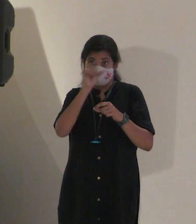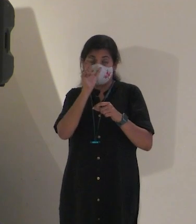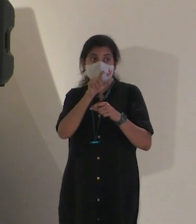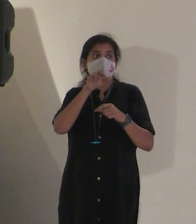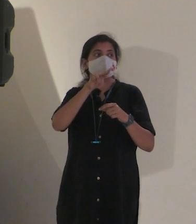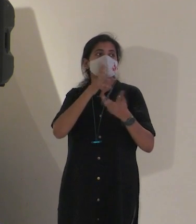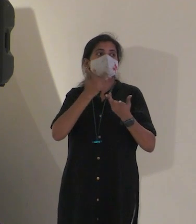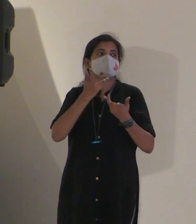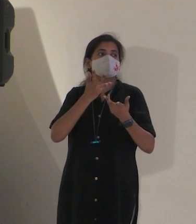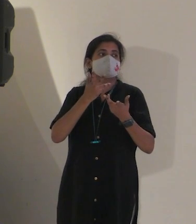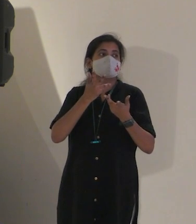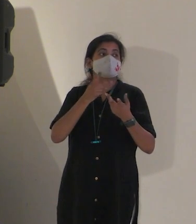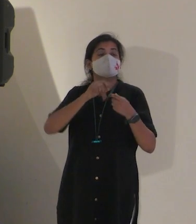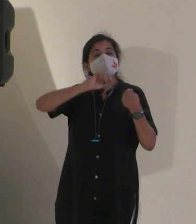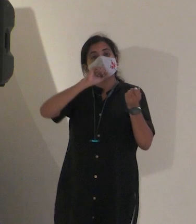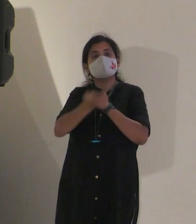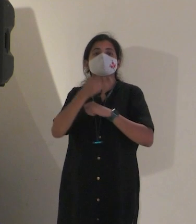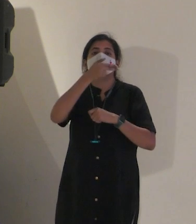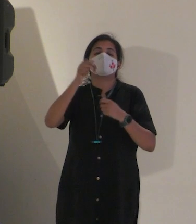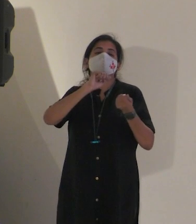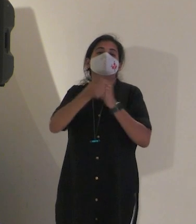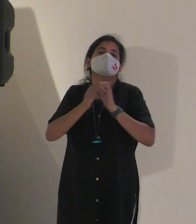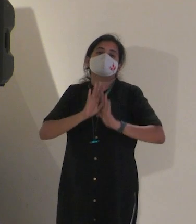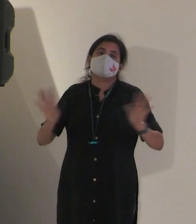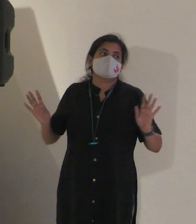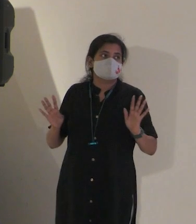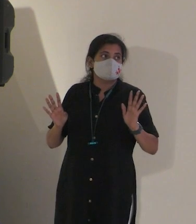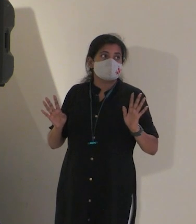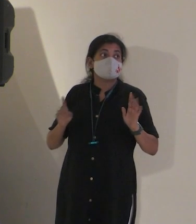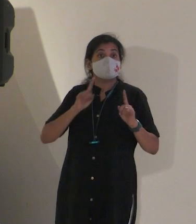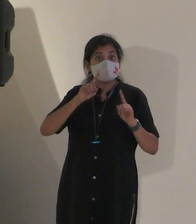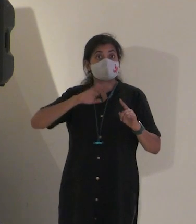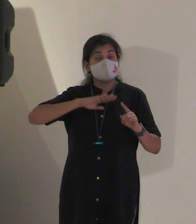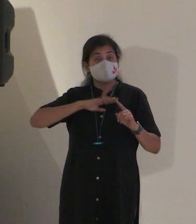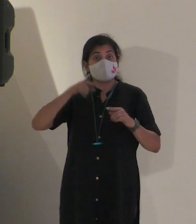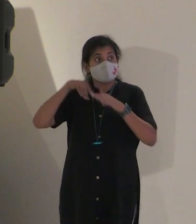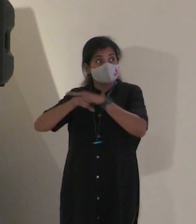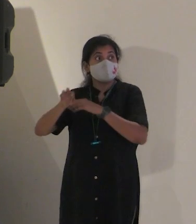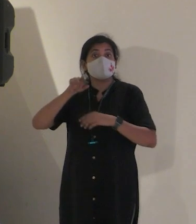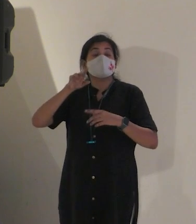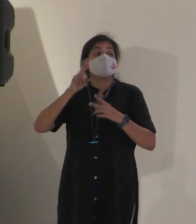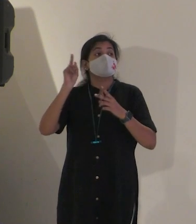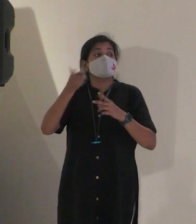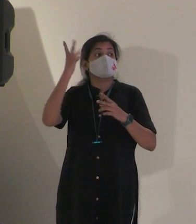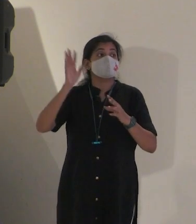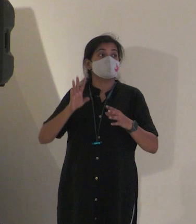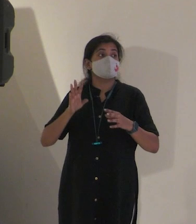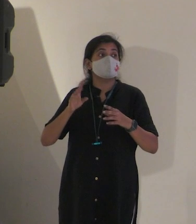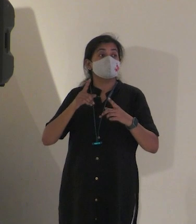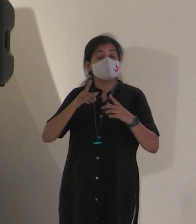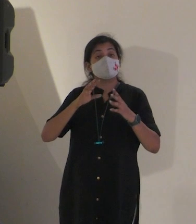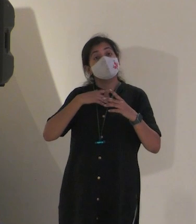means change of name. But in Maharashtra, Namantar has a different connotation and it covers all